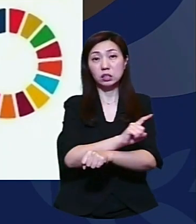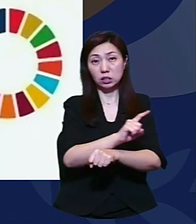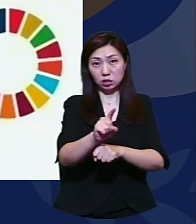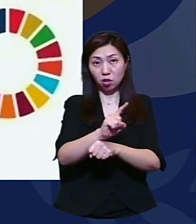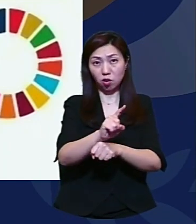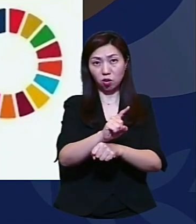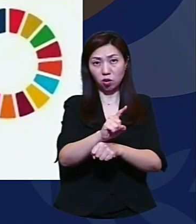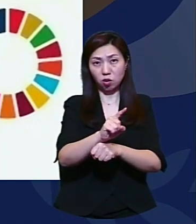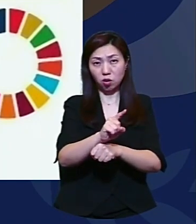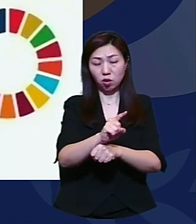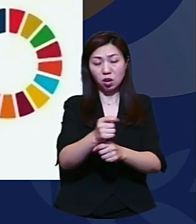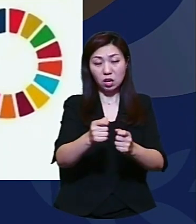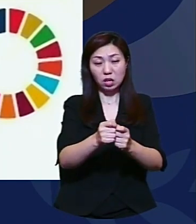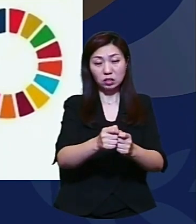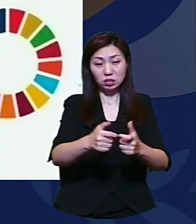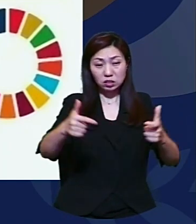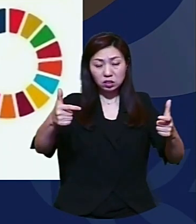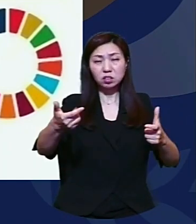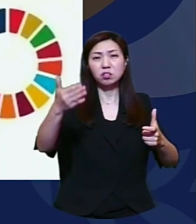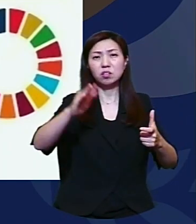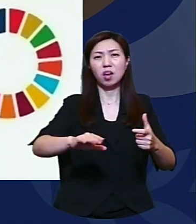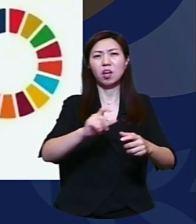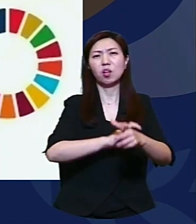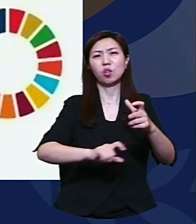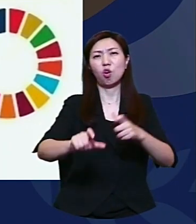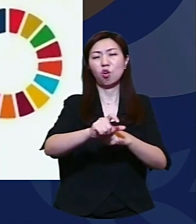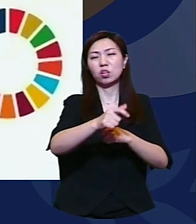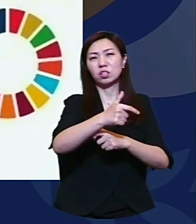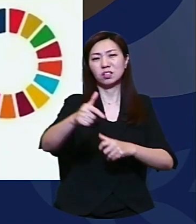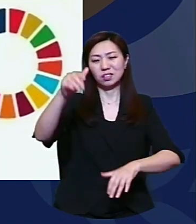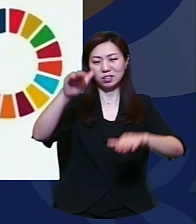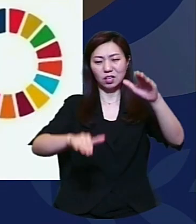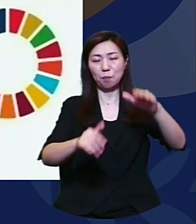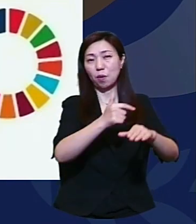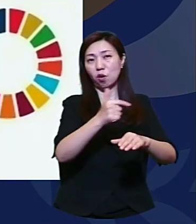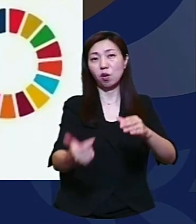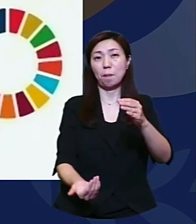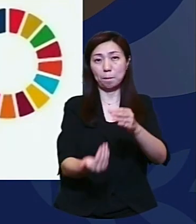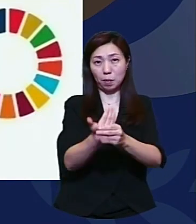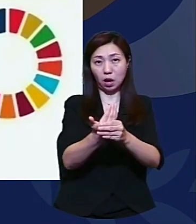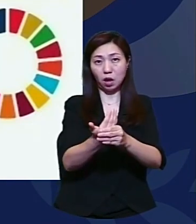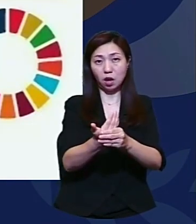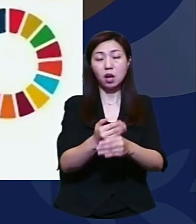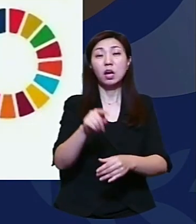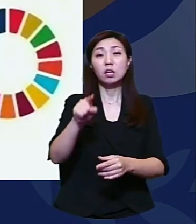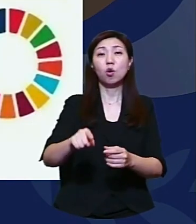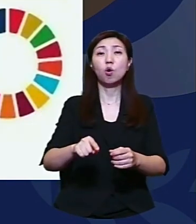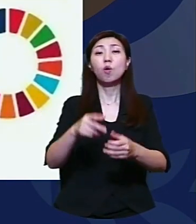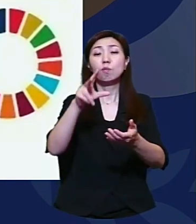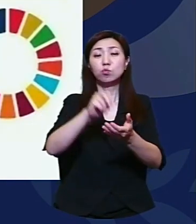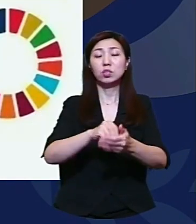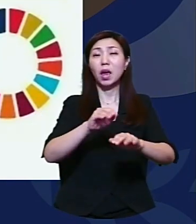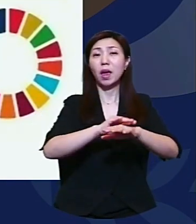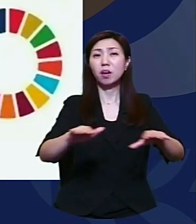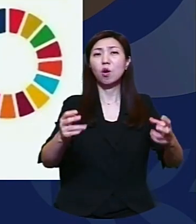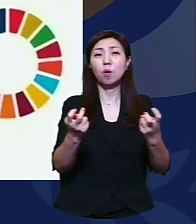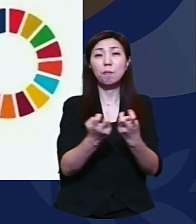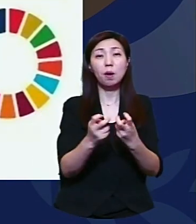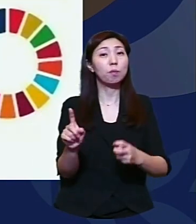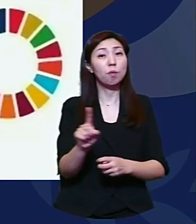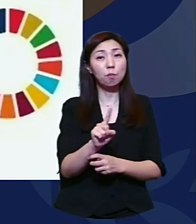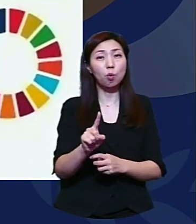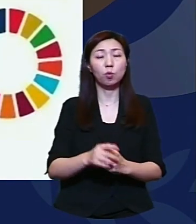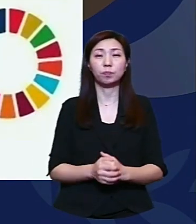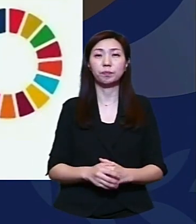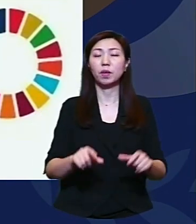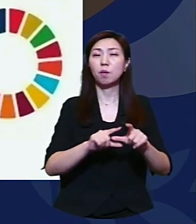development barriers and to dramatically improving the lives of ordinary people and the future prospects for their children.